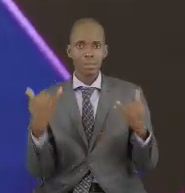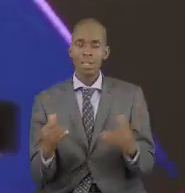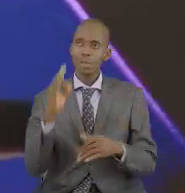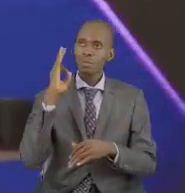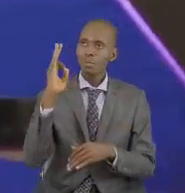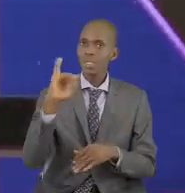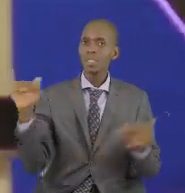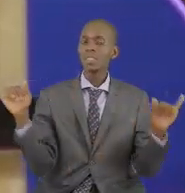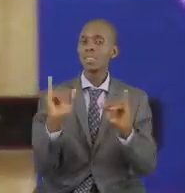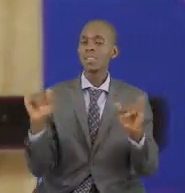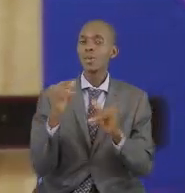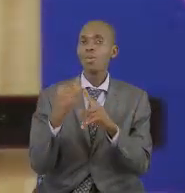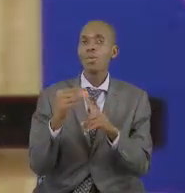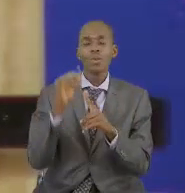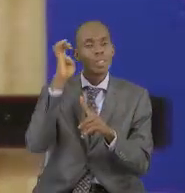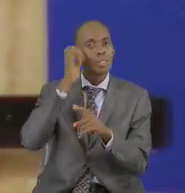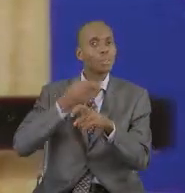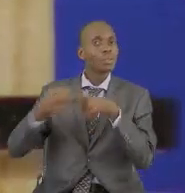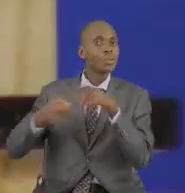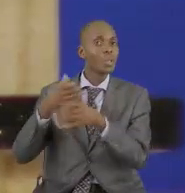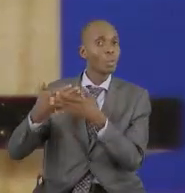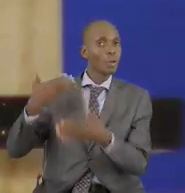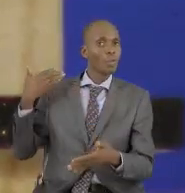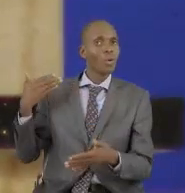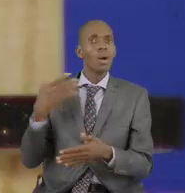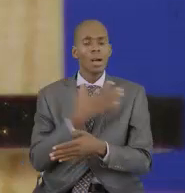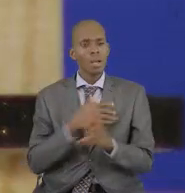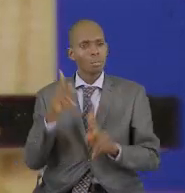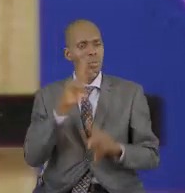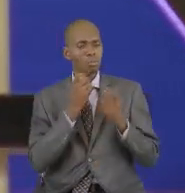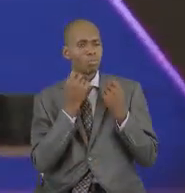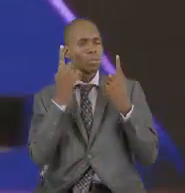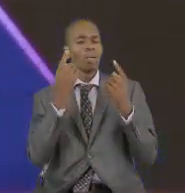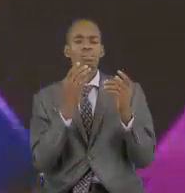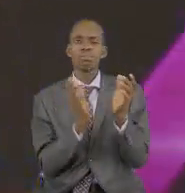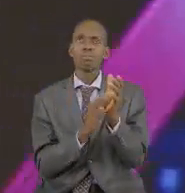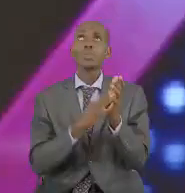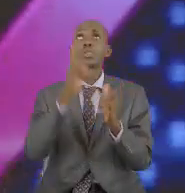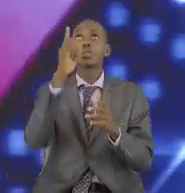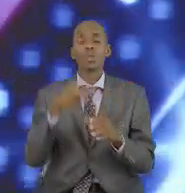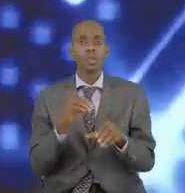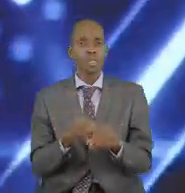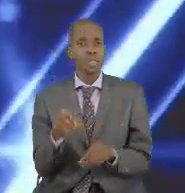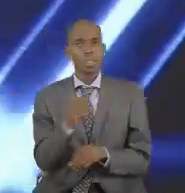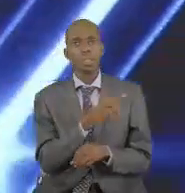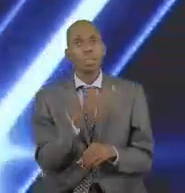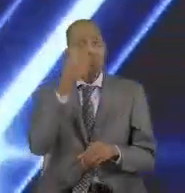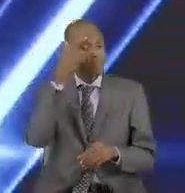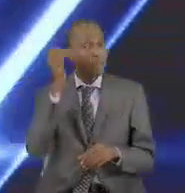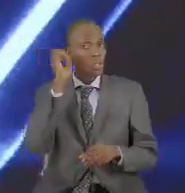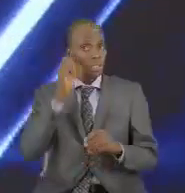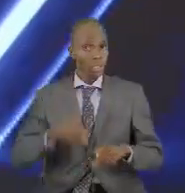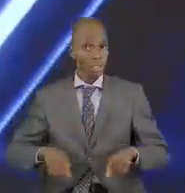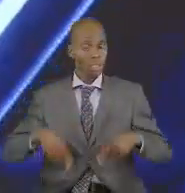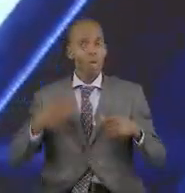he persecuted before, and they glorified God in me. His life was lived in the